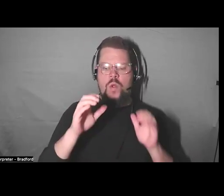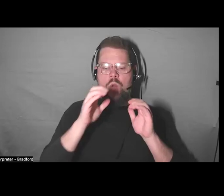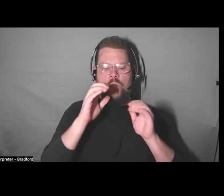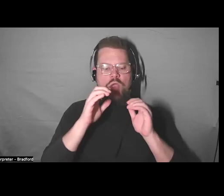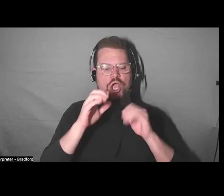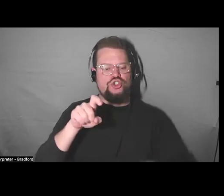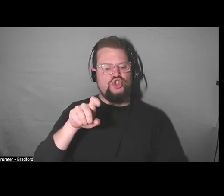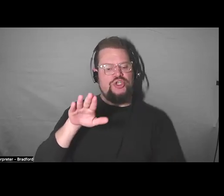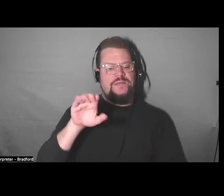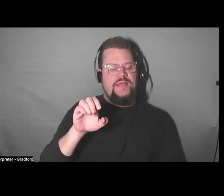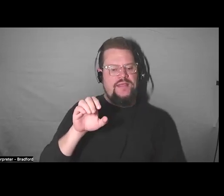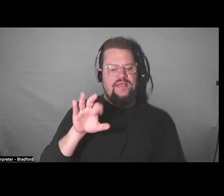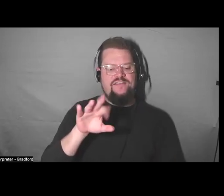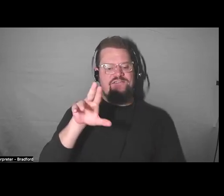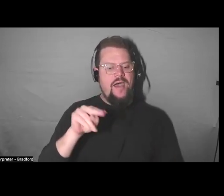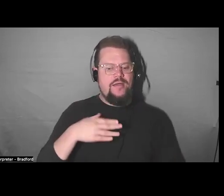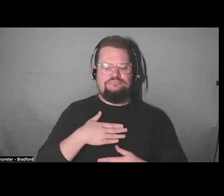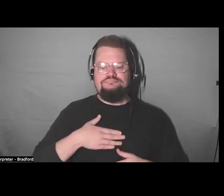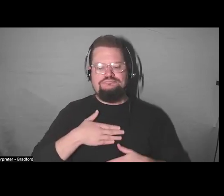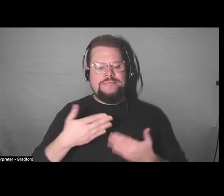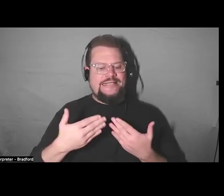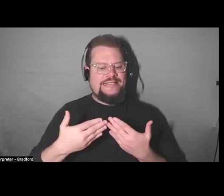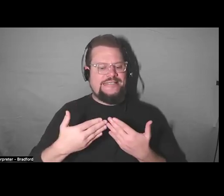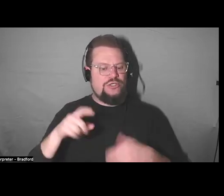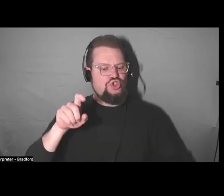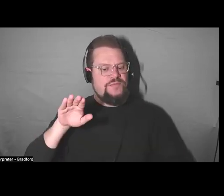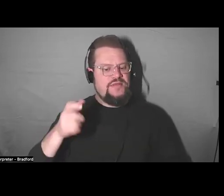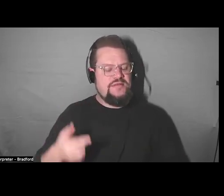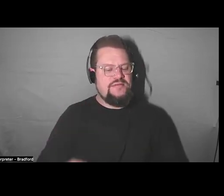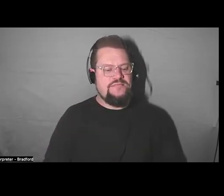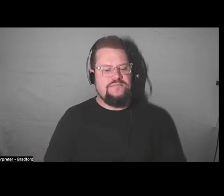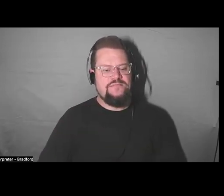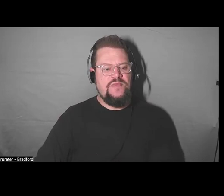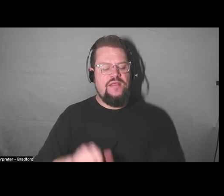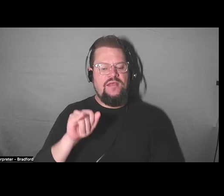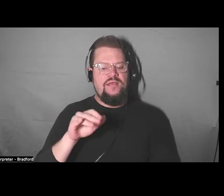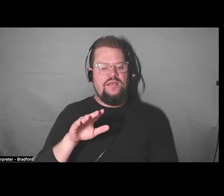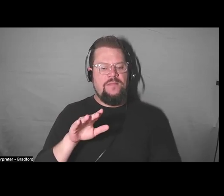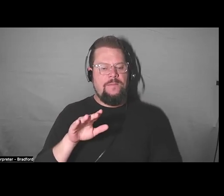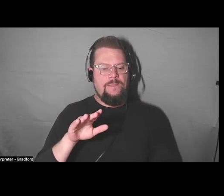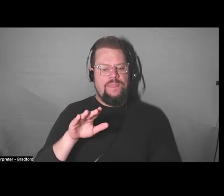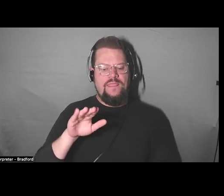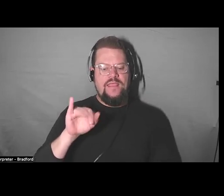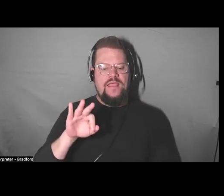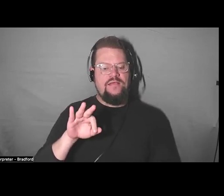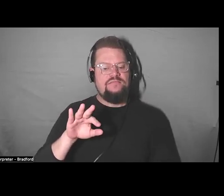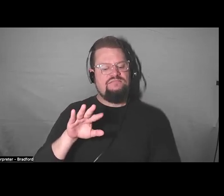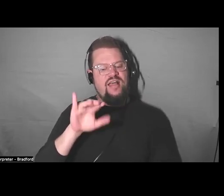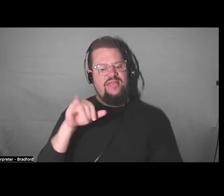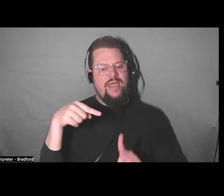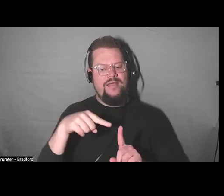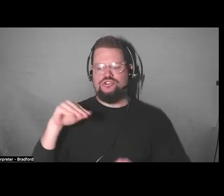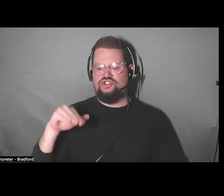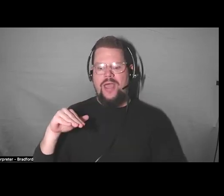communication should be fun and it should be easy. And if the thing that a child needs to be able to